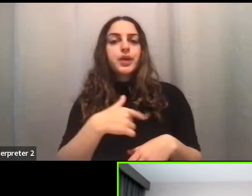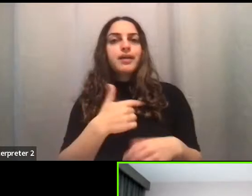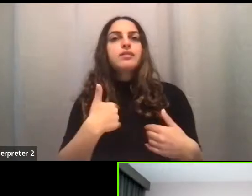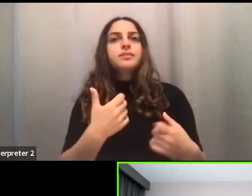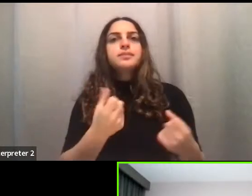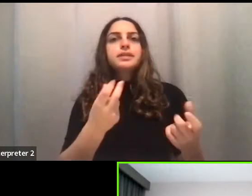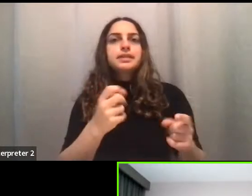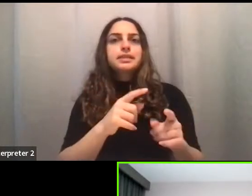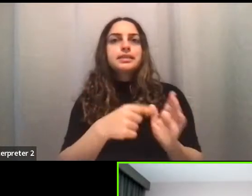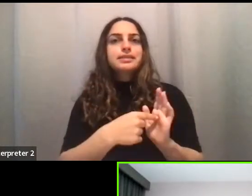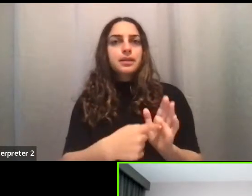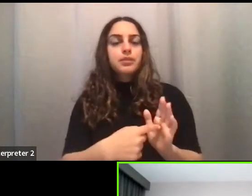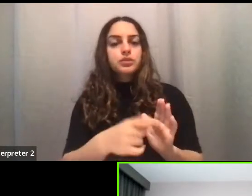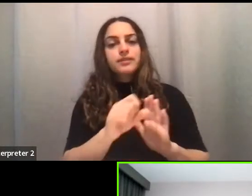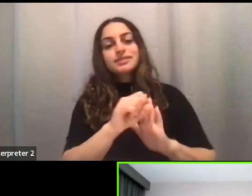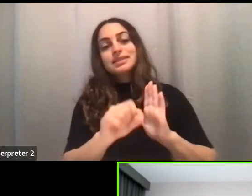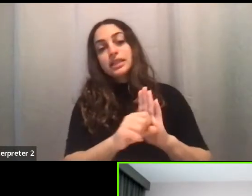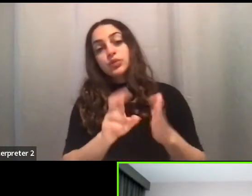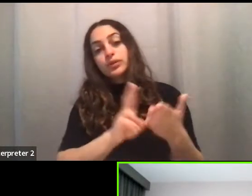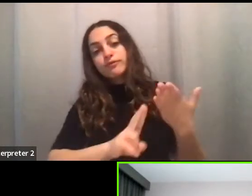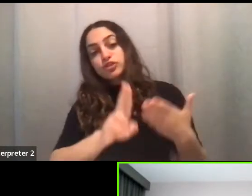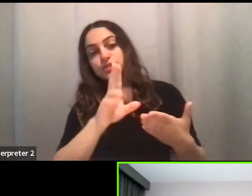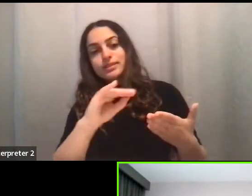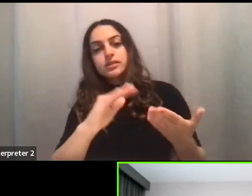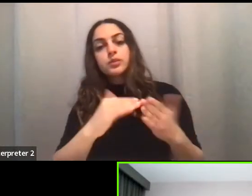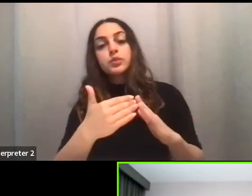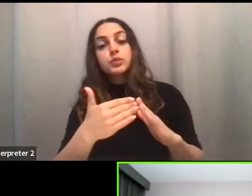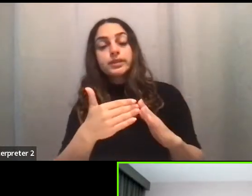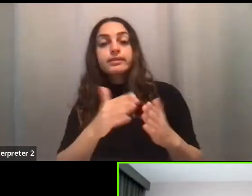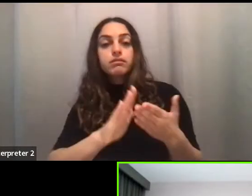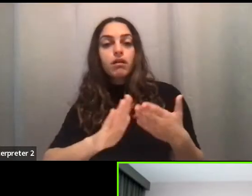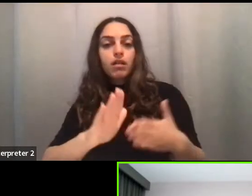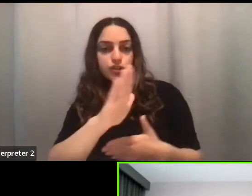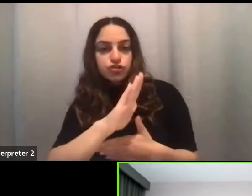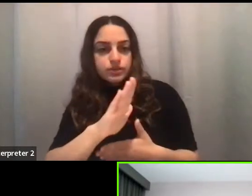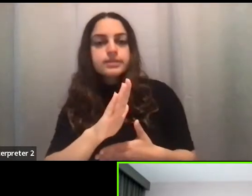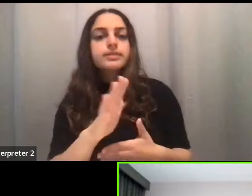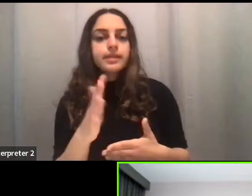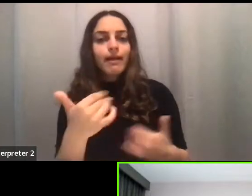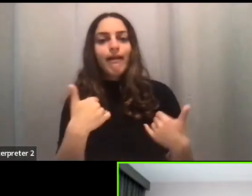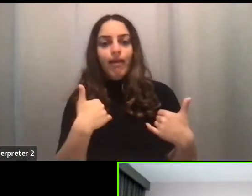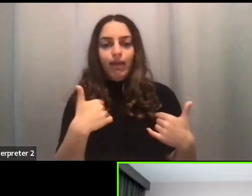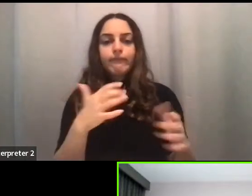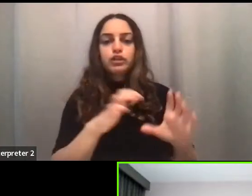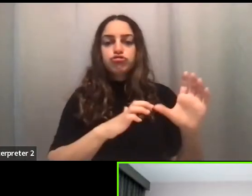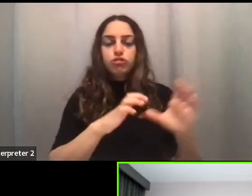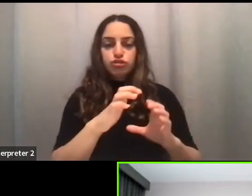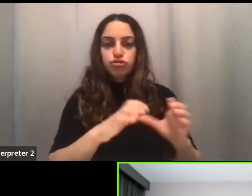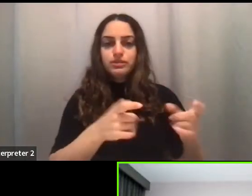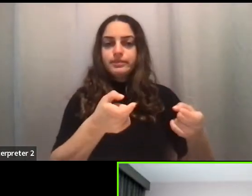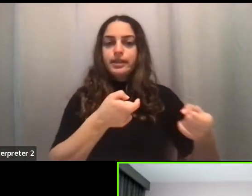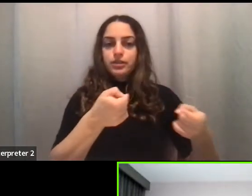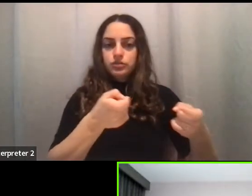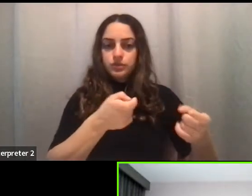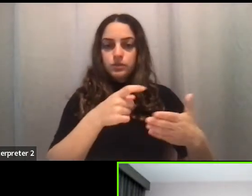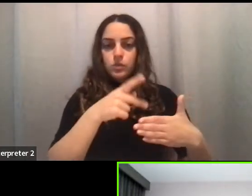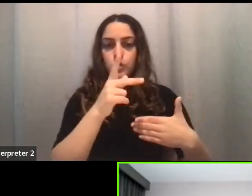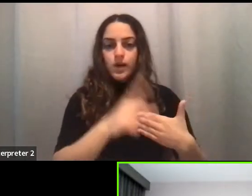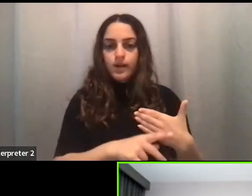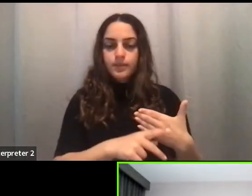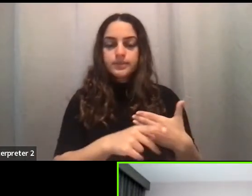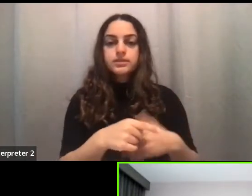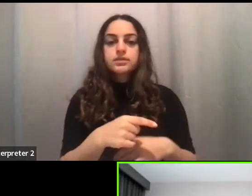of state universities and community colleges that have construction management programs these